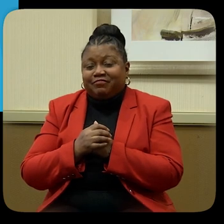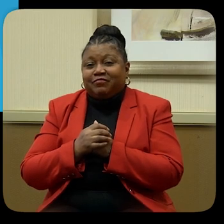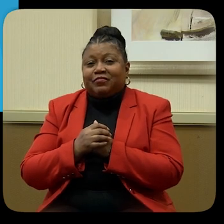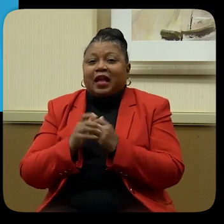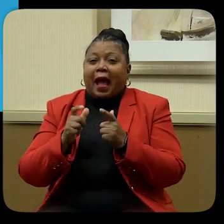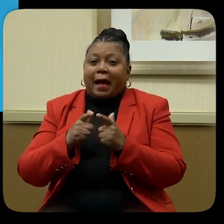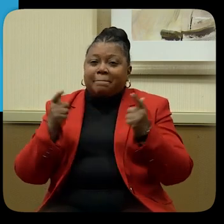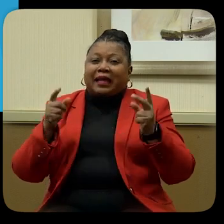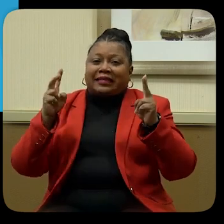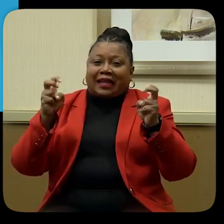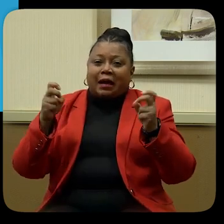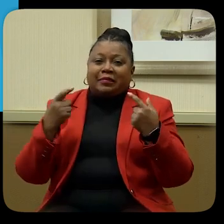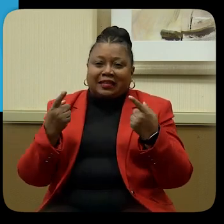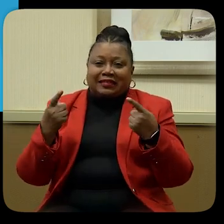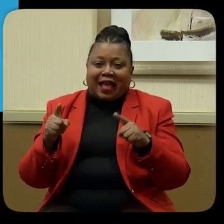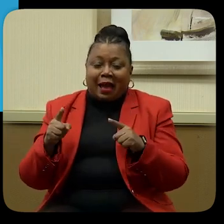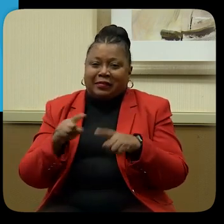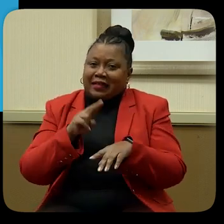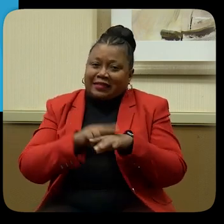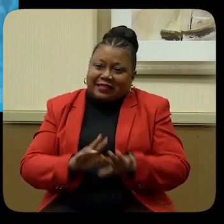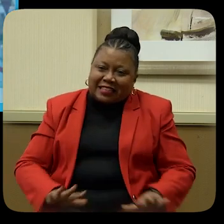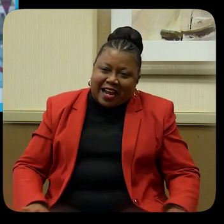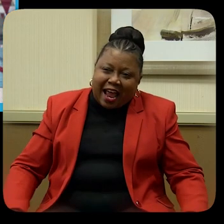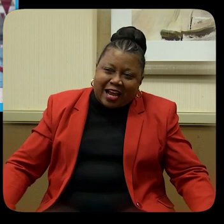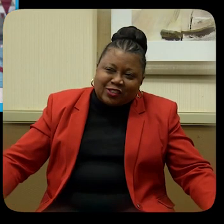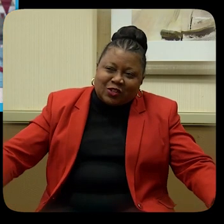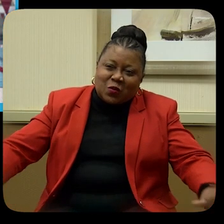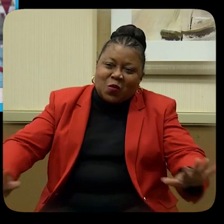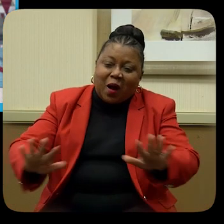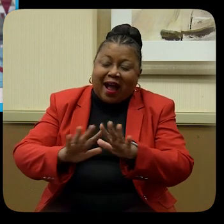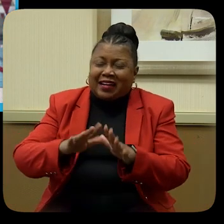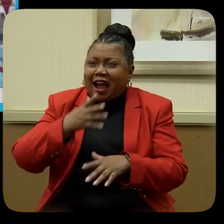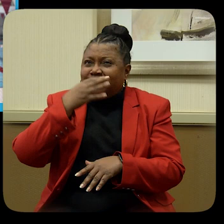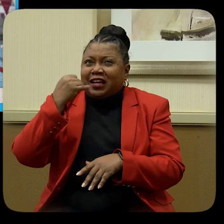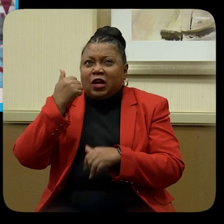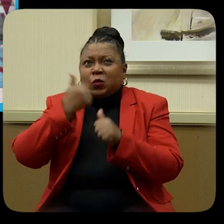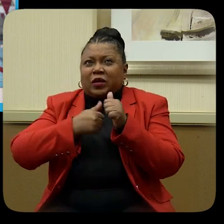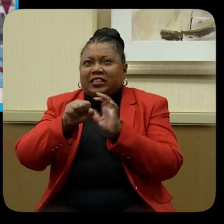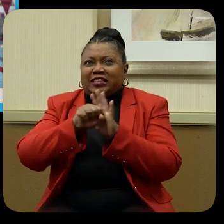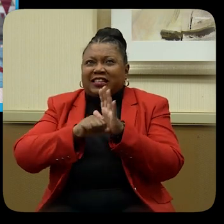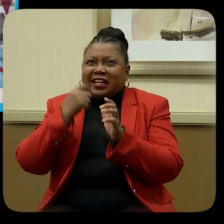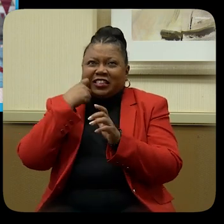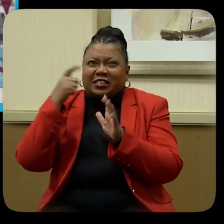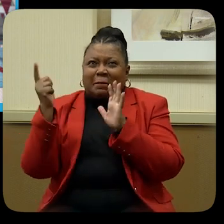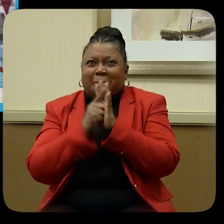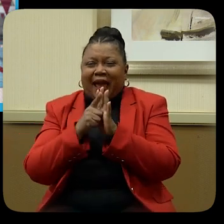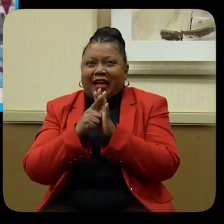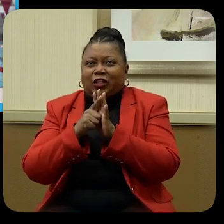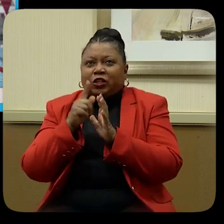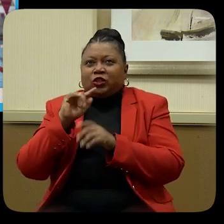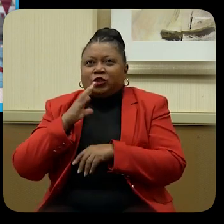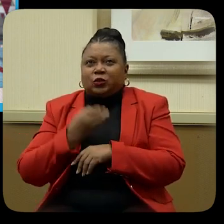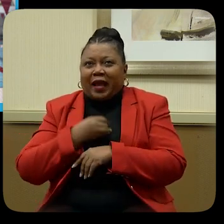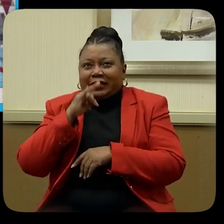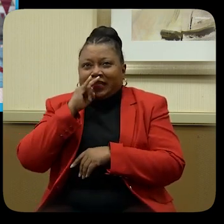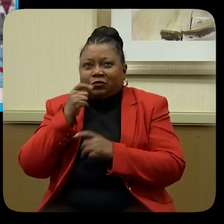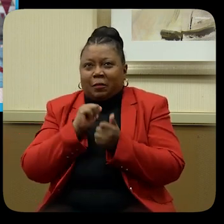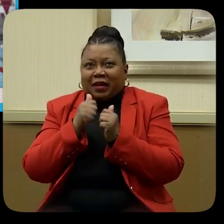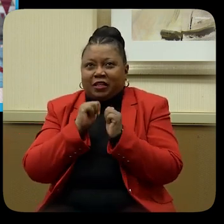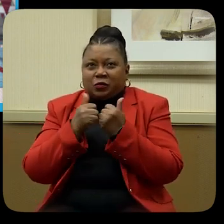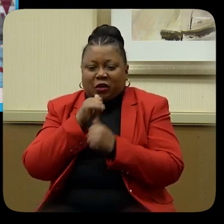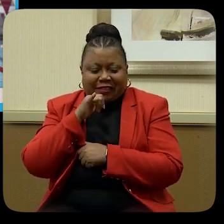So a big topic that's happening nationwide, and I forget which state just banned trans kids from playing sports